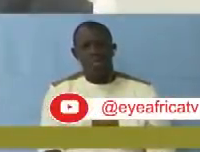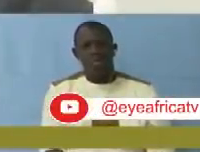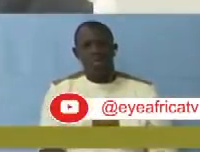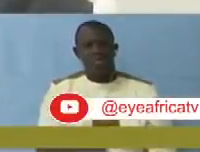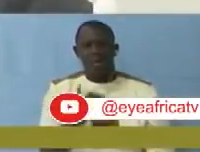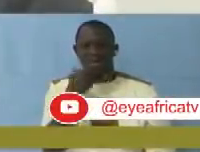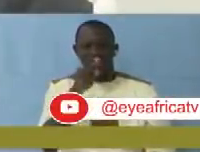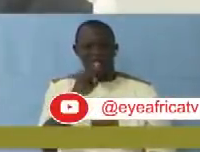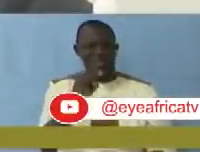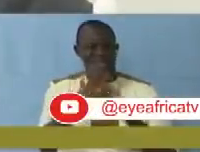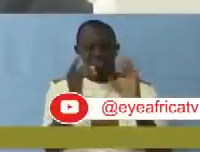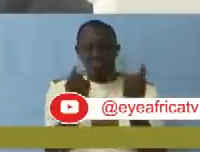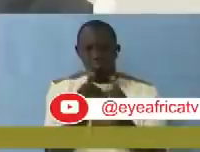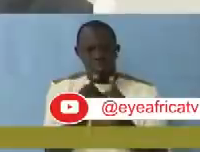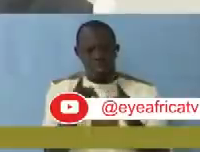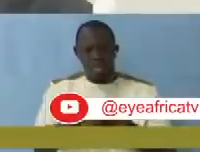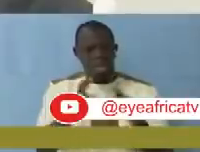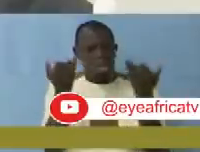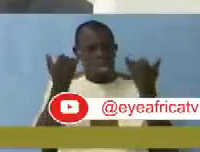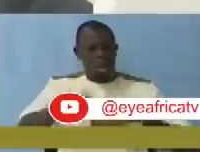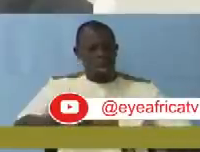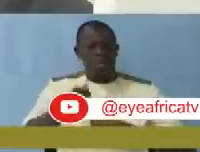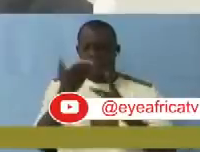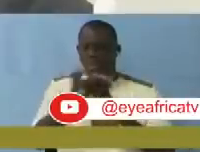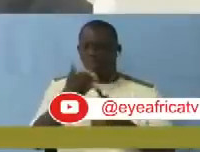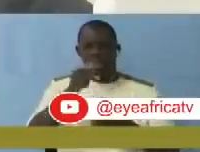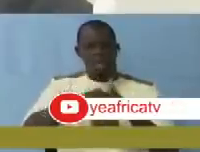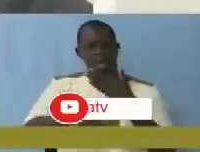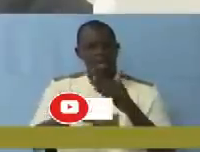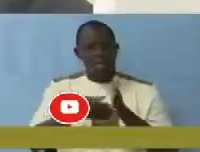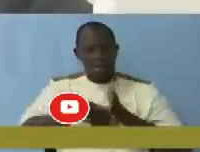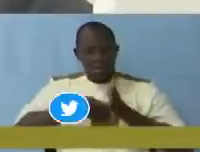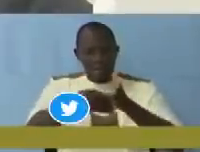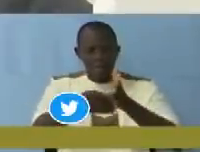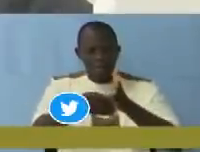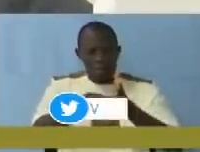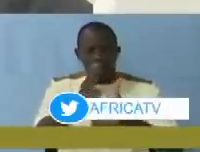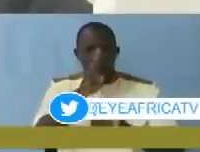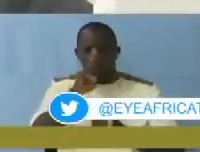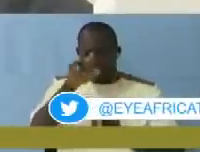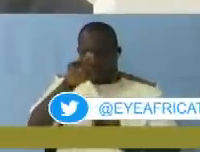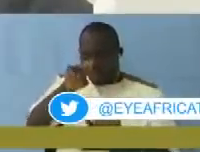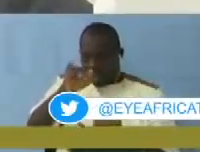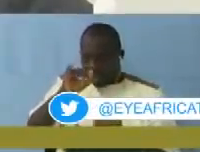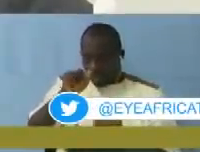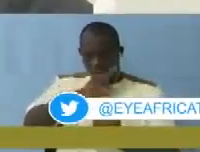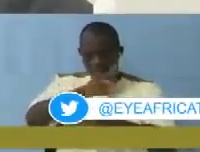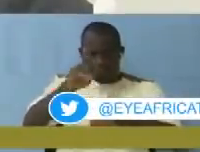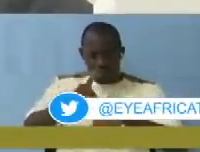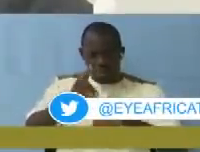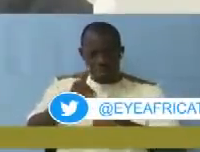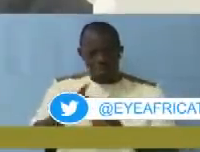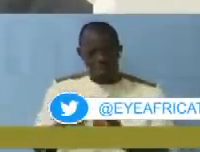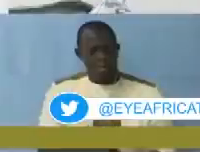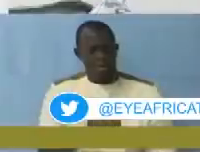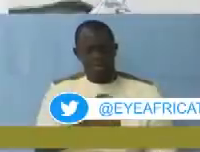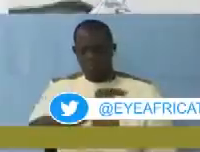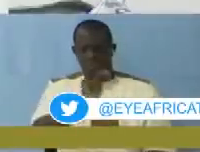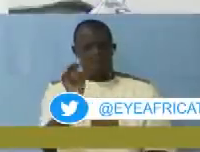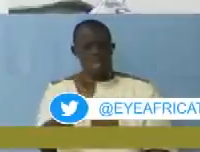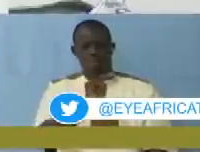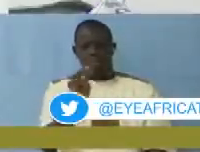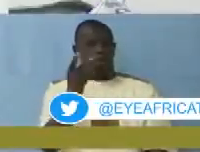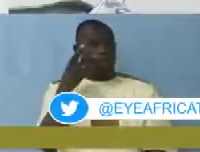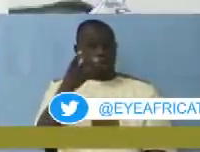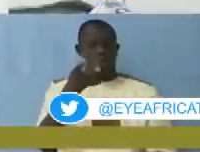the institution? Fo man ke jikila te kuma kamolti ban kabo kuma mola me alan ko nyaton ko lam NIA je fango ba. No, I didn't